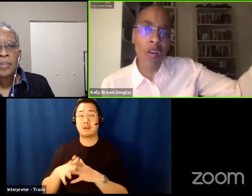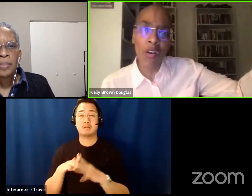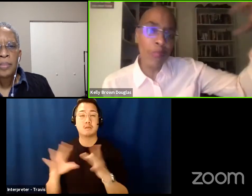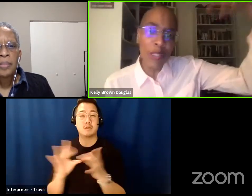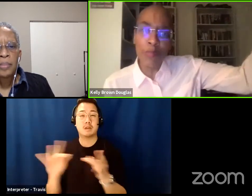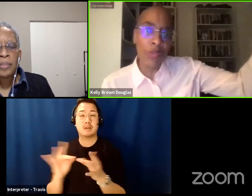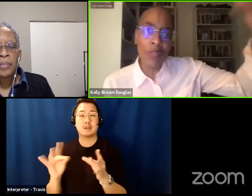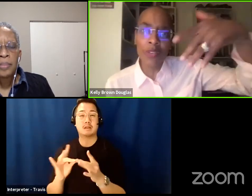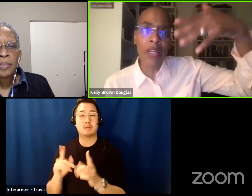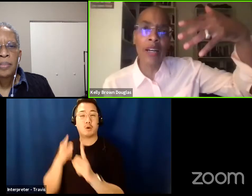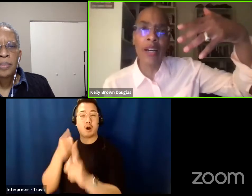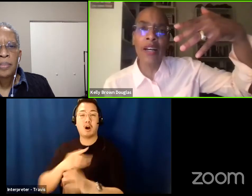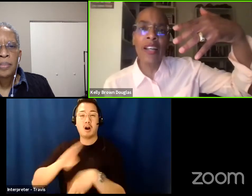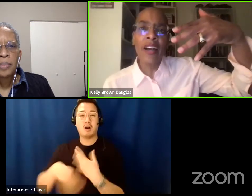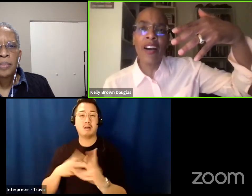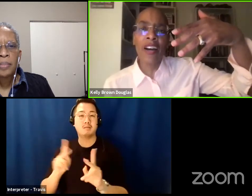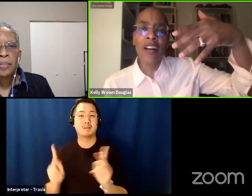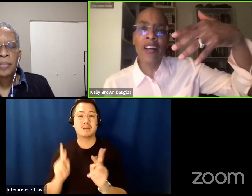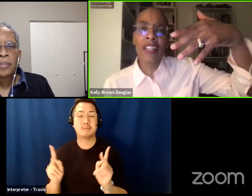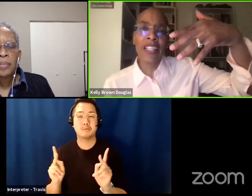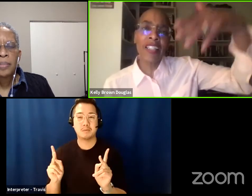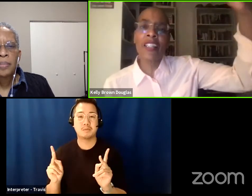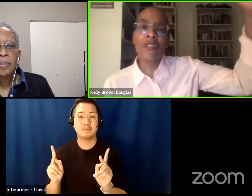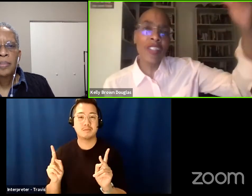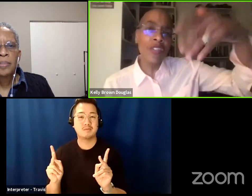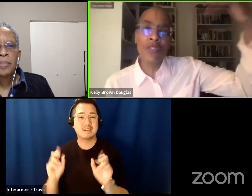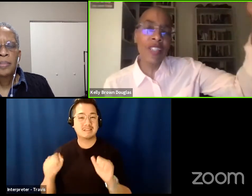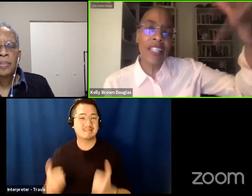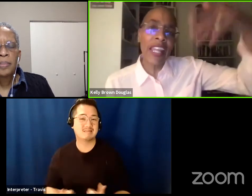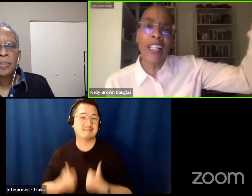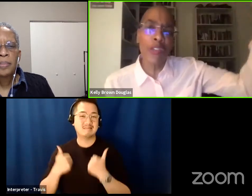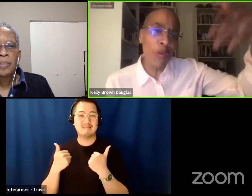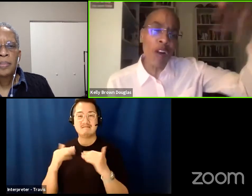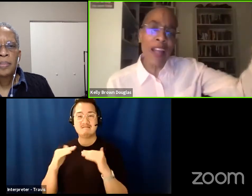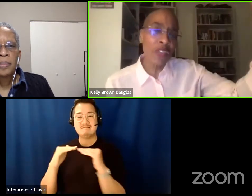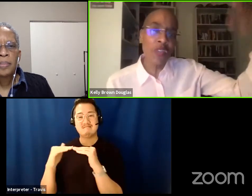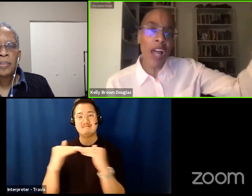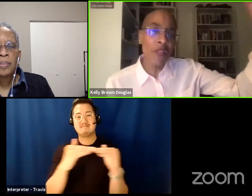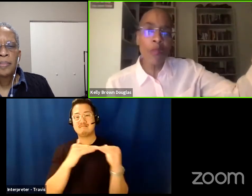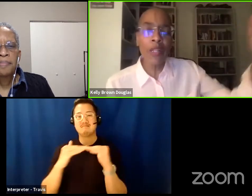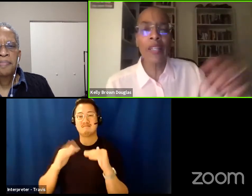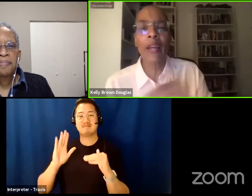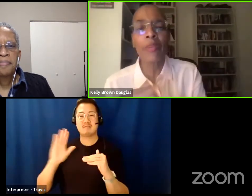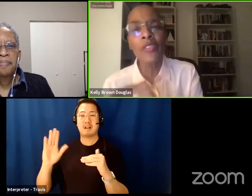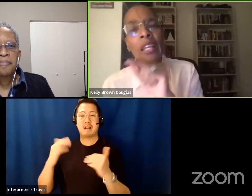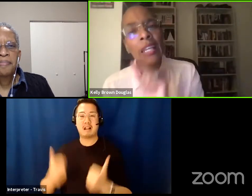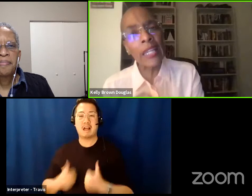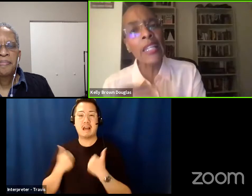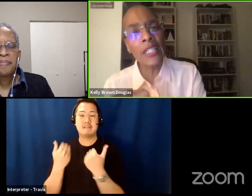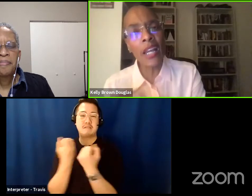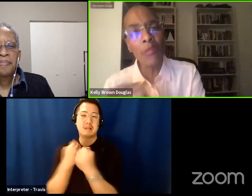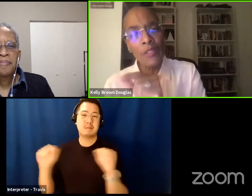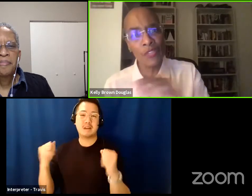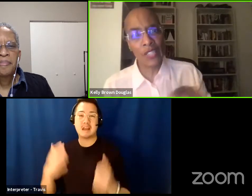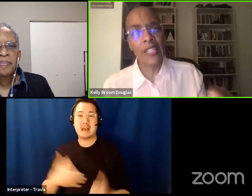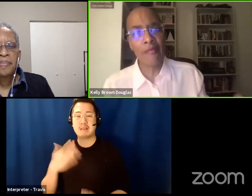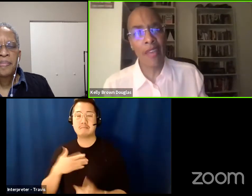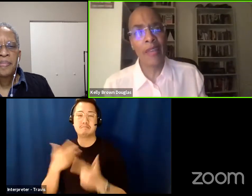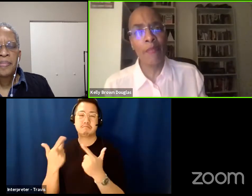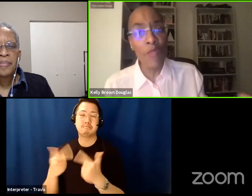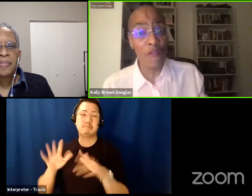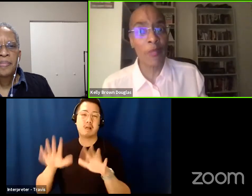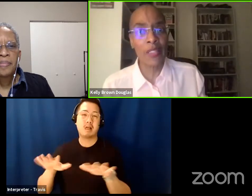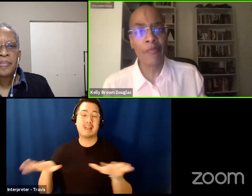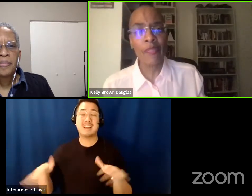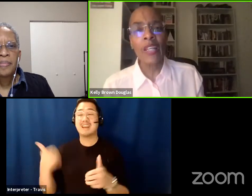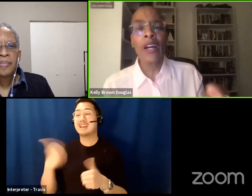where all people can live into the inalienable rights of life, liberty, and happiness, anytime we've seen